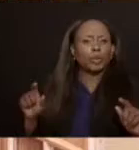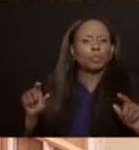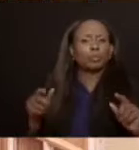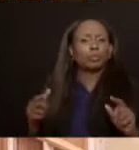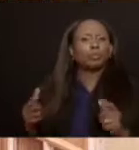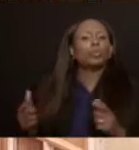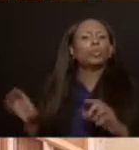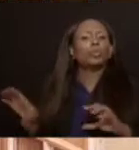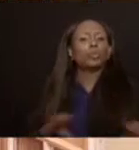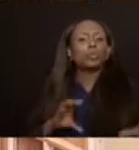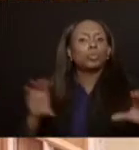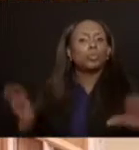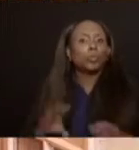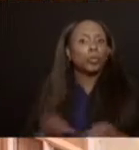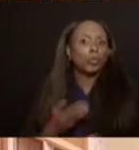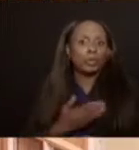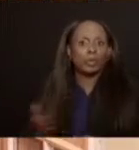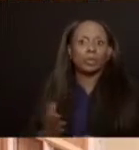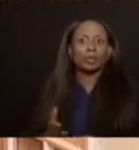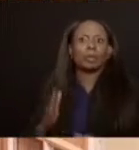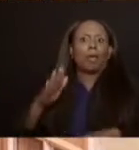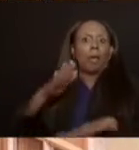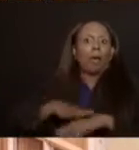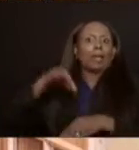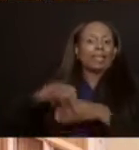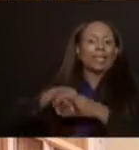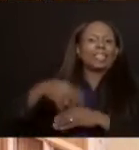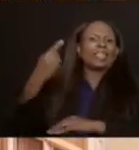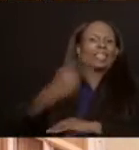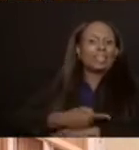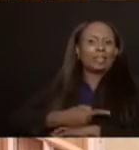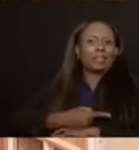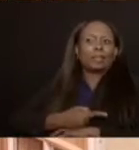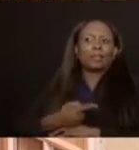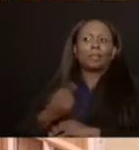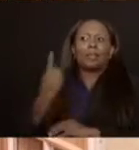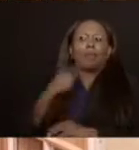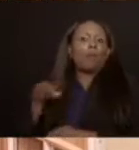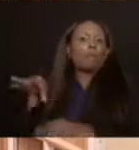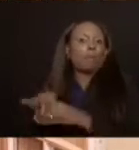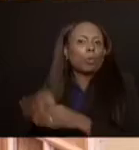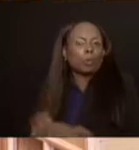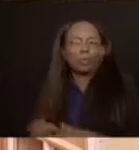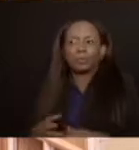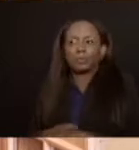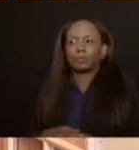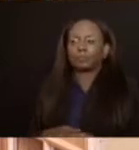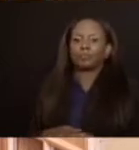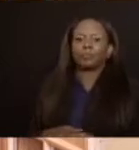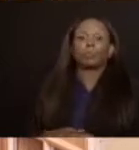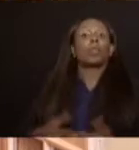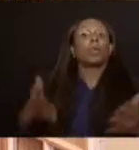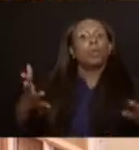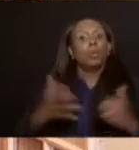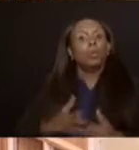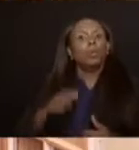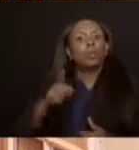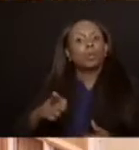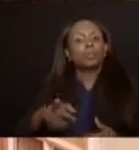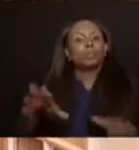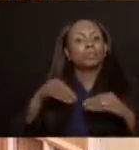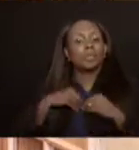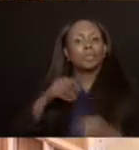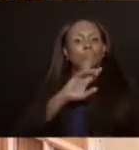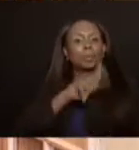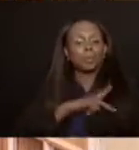Look, this is serious business now, and we need to get people to accept that, what did I say? Personal responsibility. By